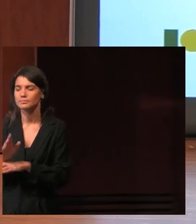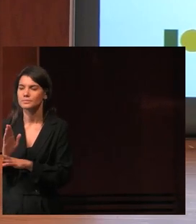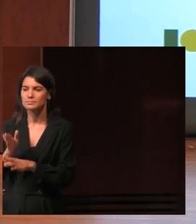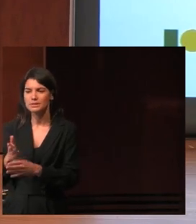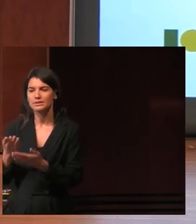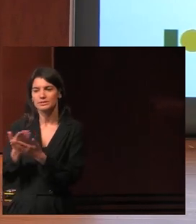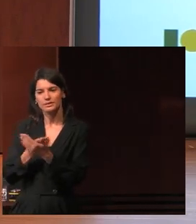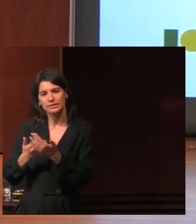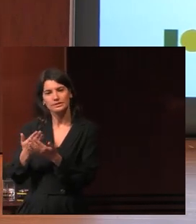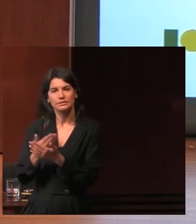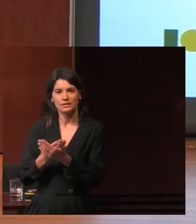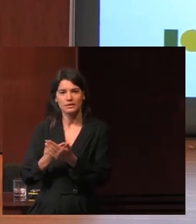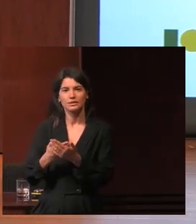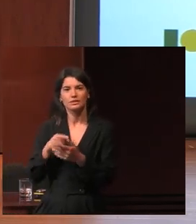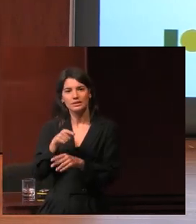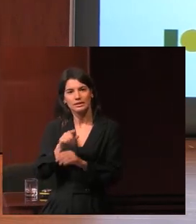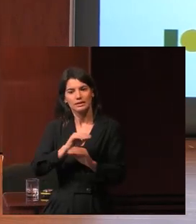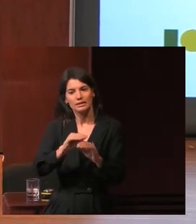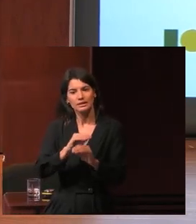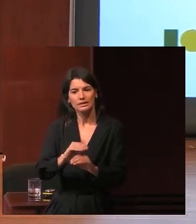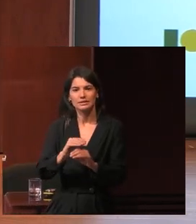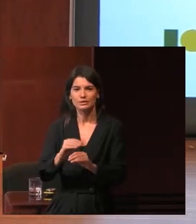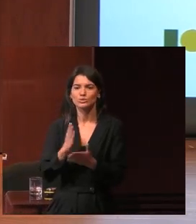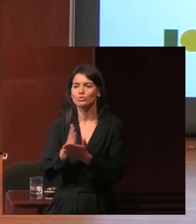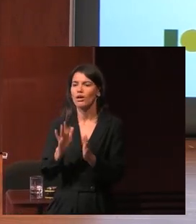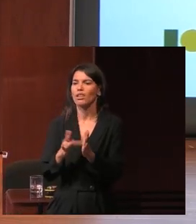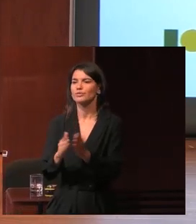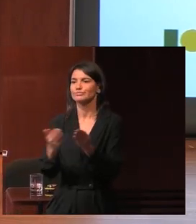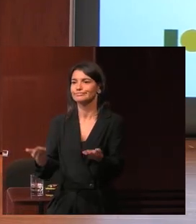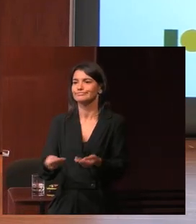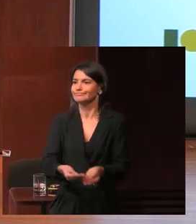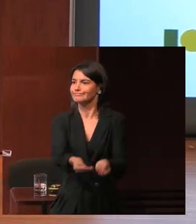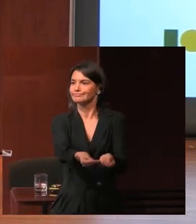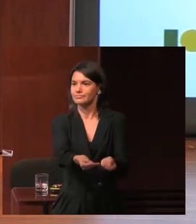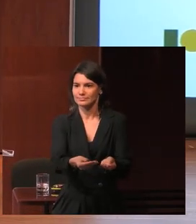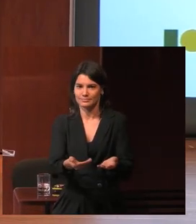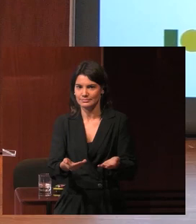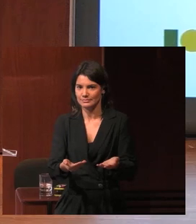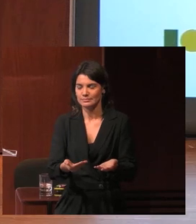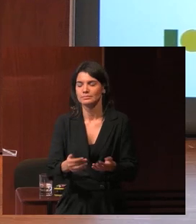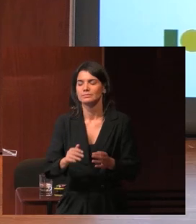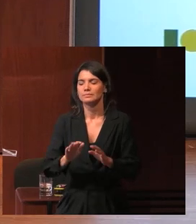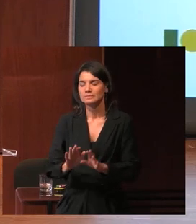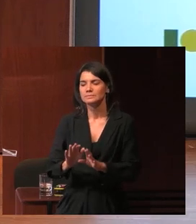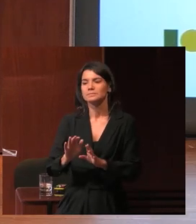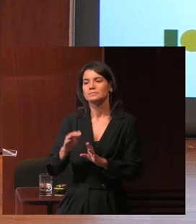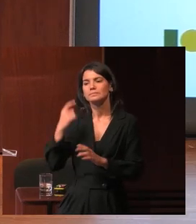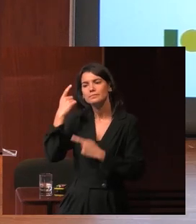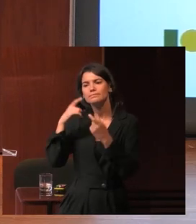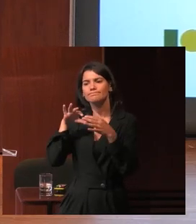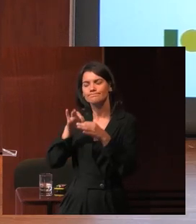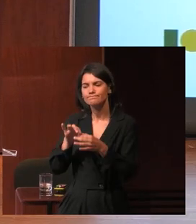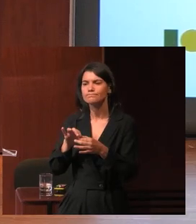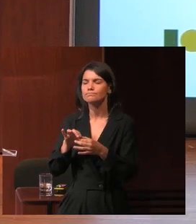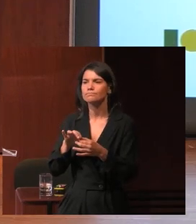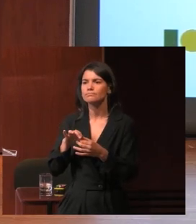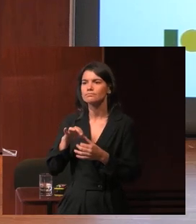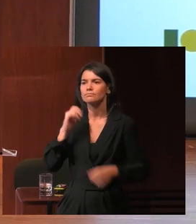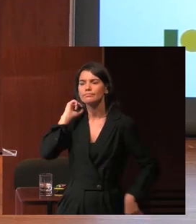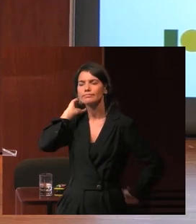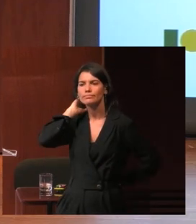books. Well, but don't you think that thinking about that, okay, let's say